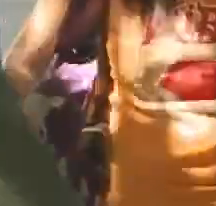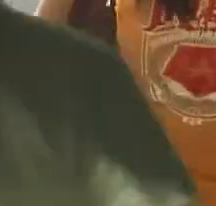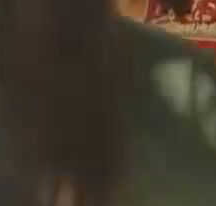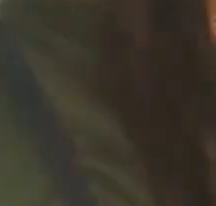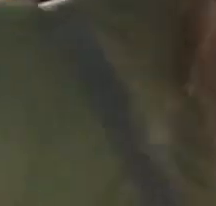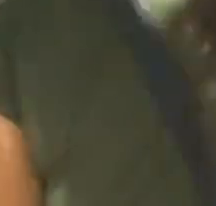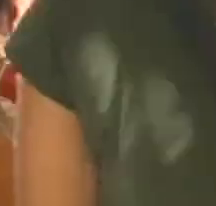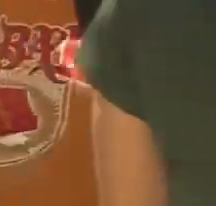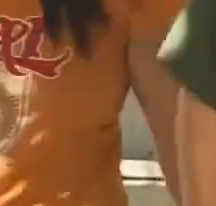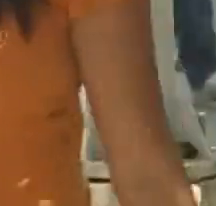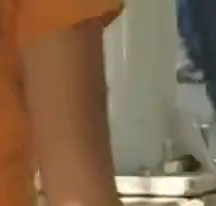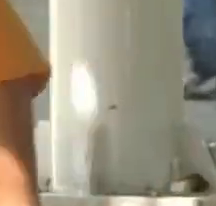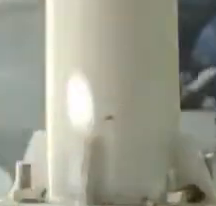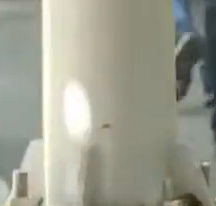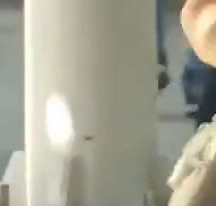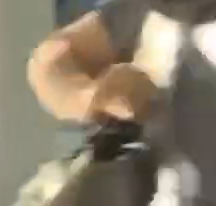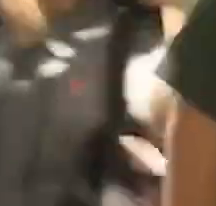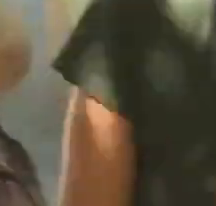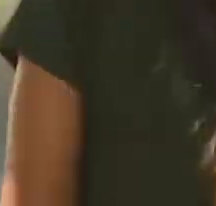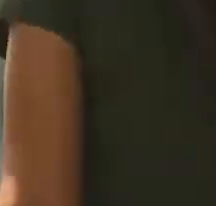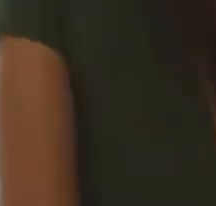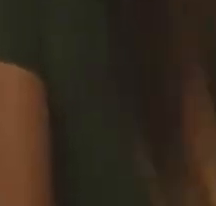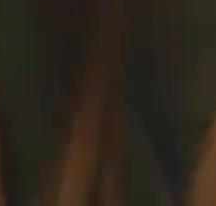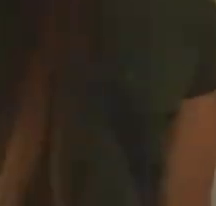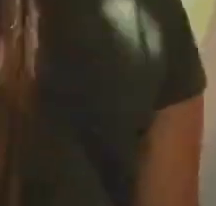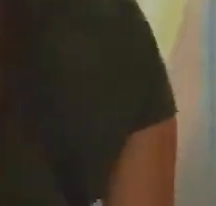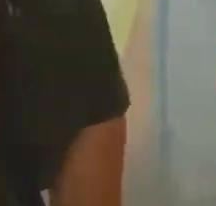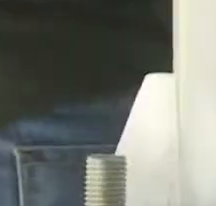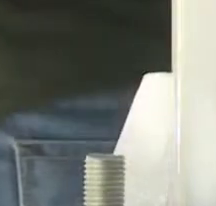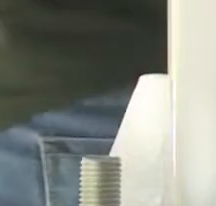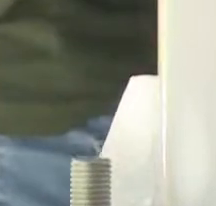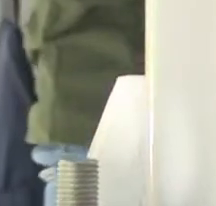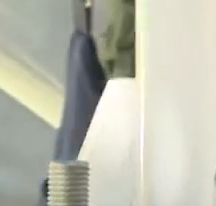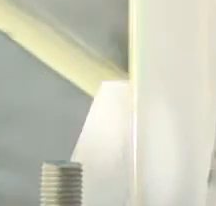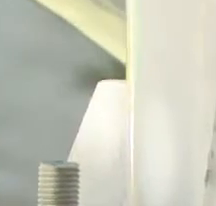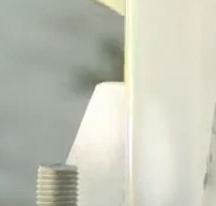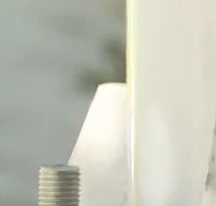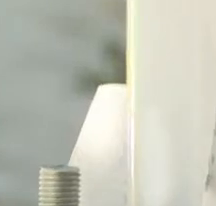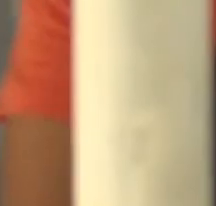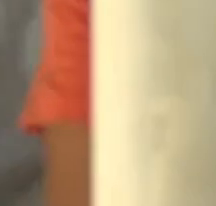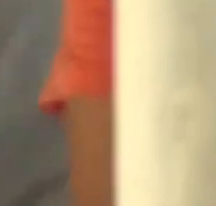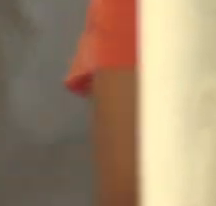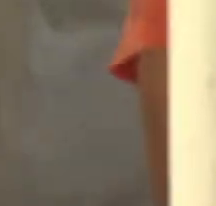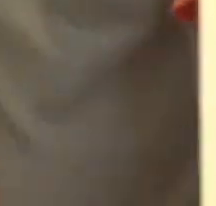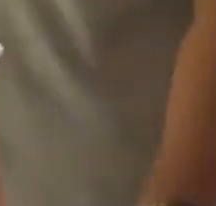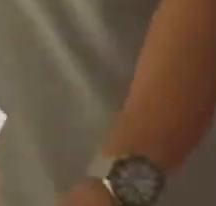mas medyo ano pa tayo na at least na aabot pa natin yung mga tao, no? But